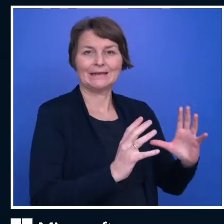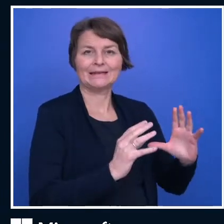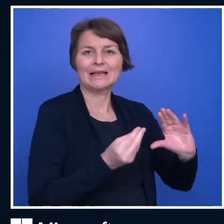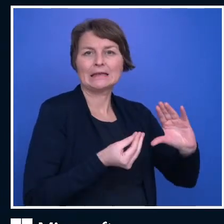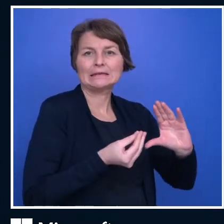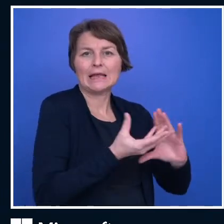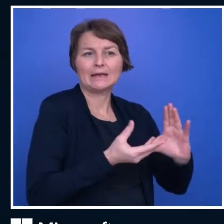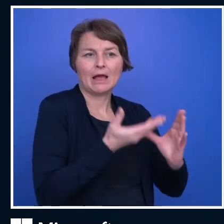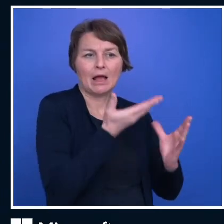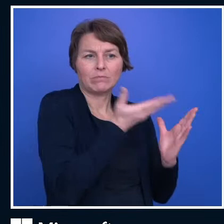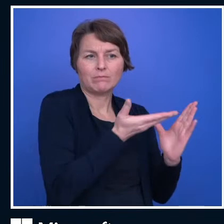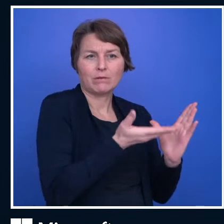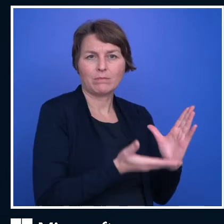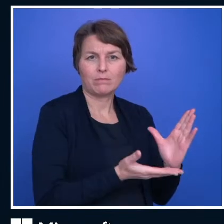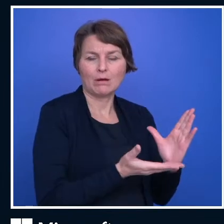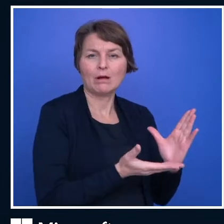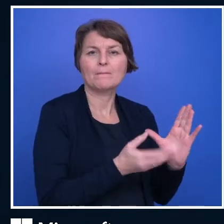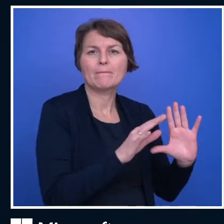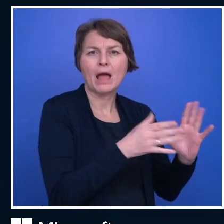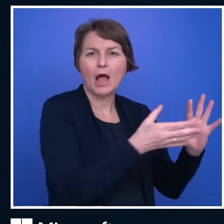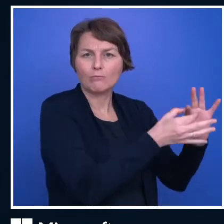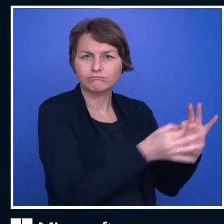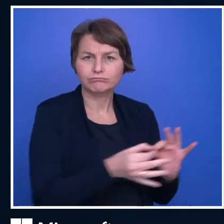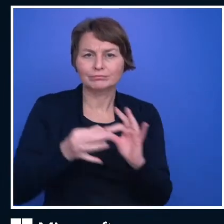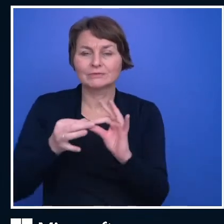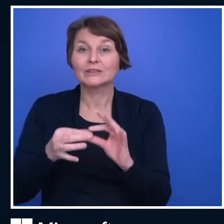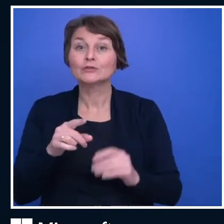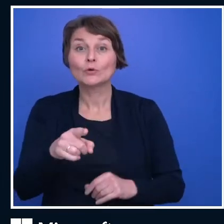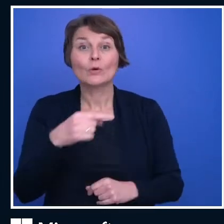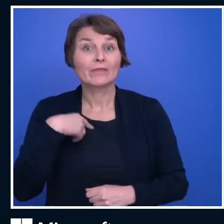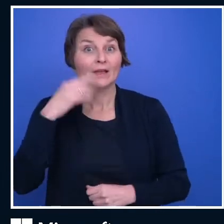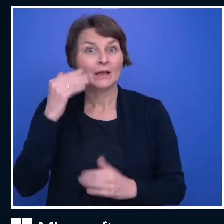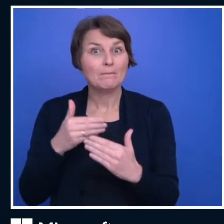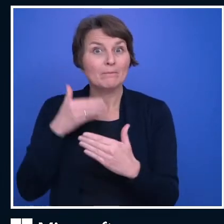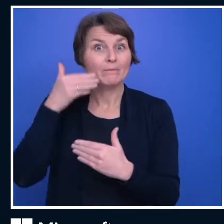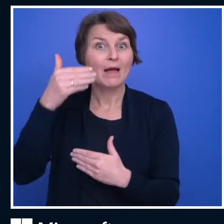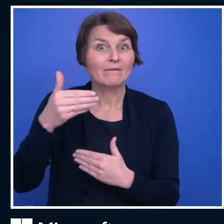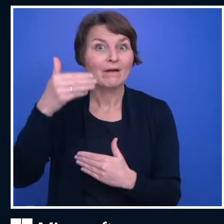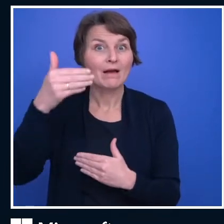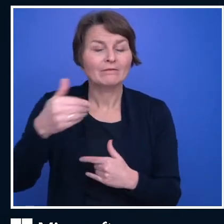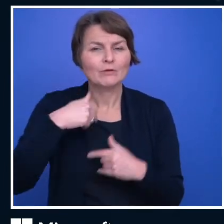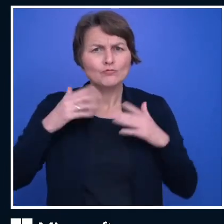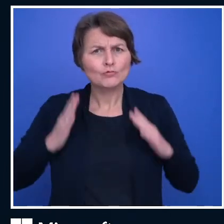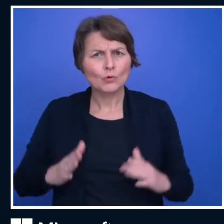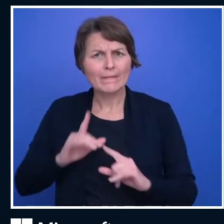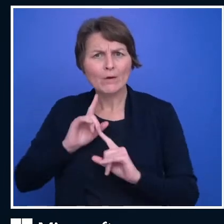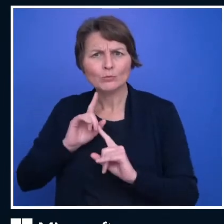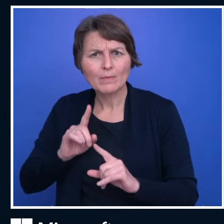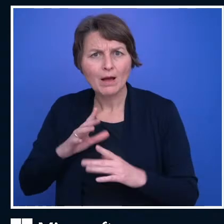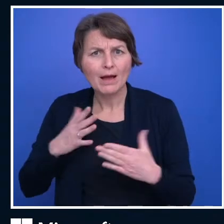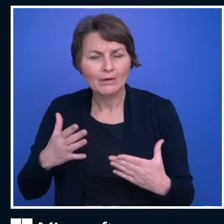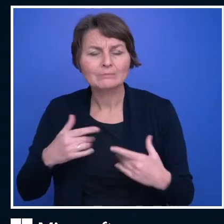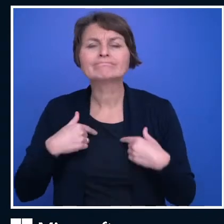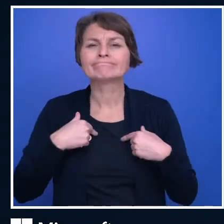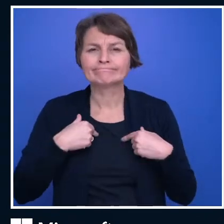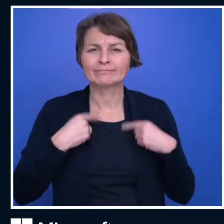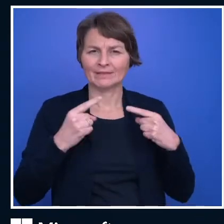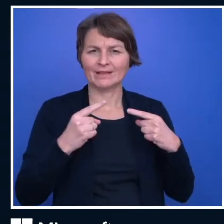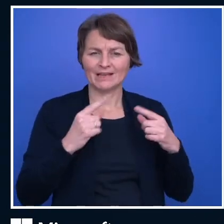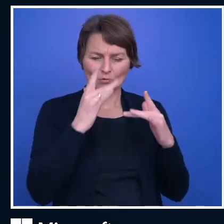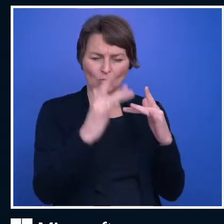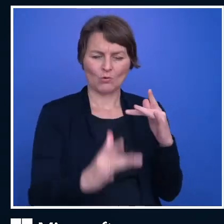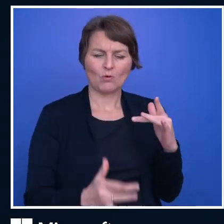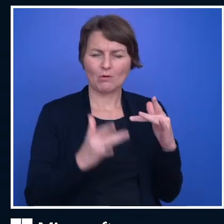the human will do in the chat. So it's much more interesting, and to create model which can online learn something